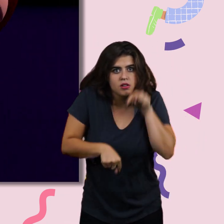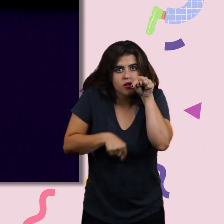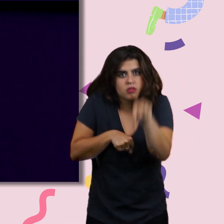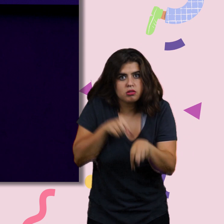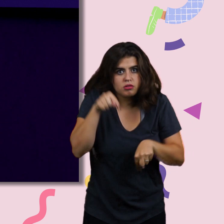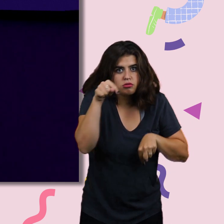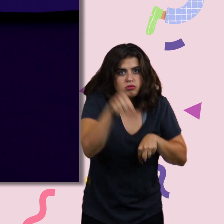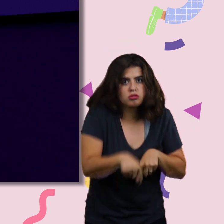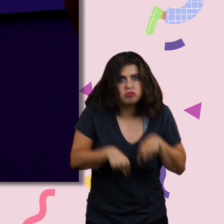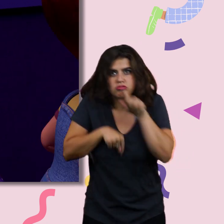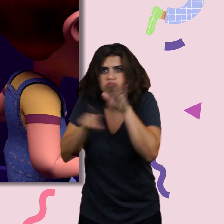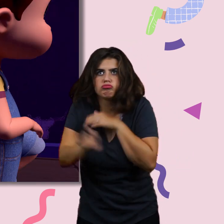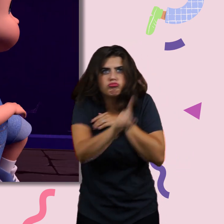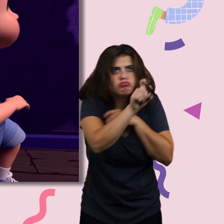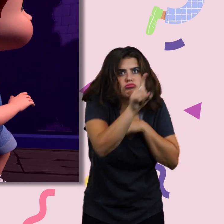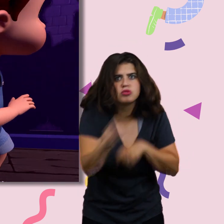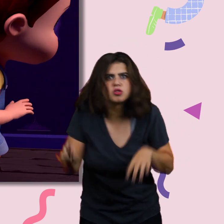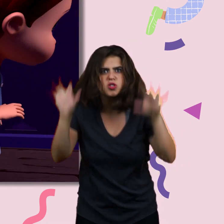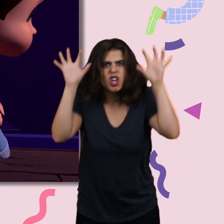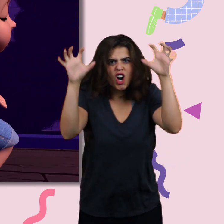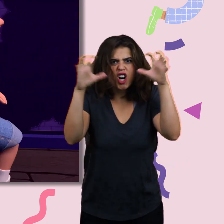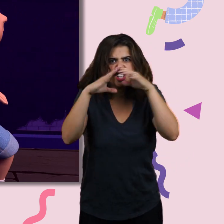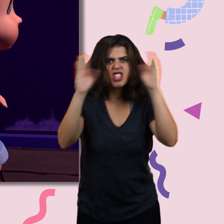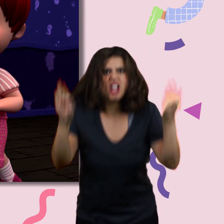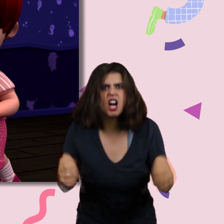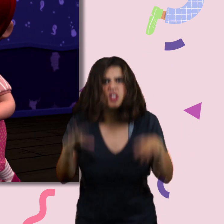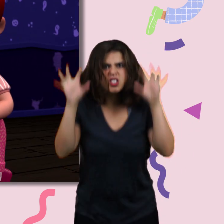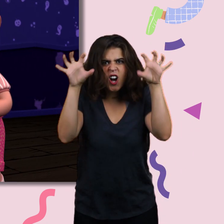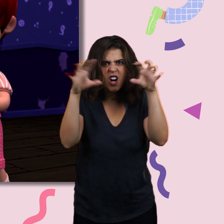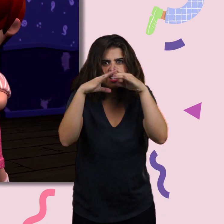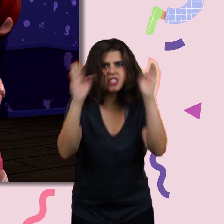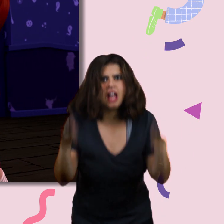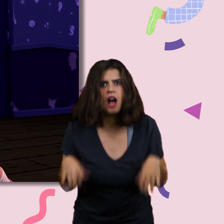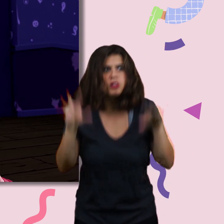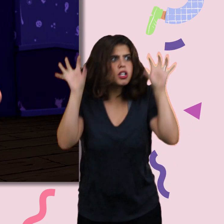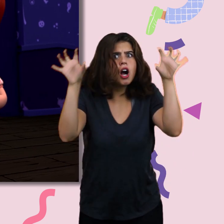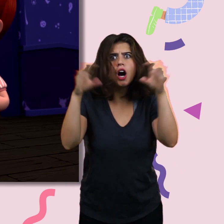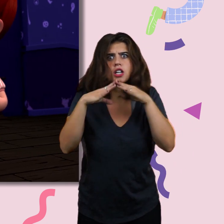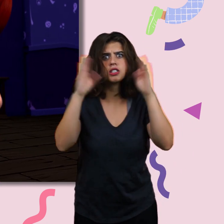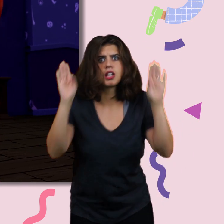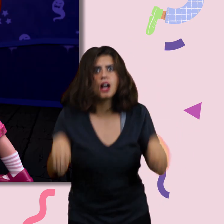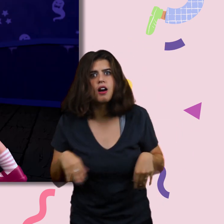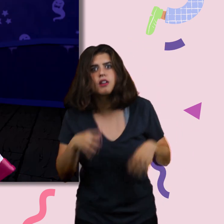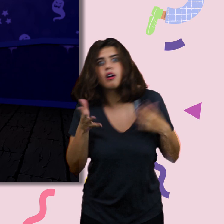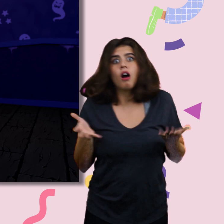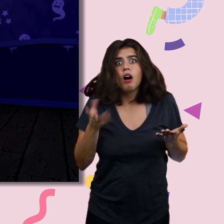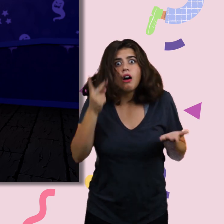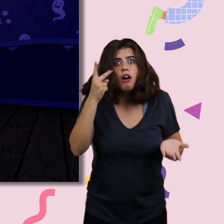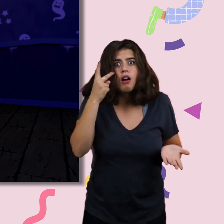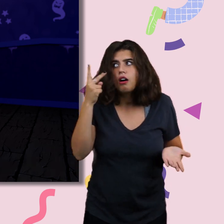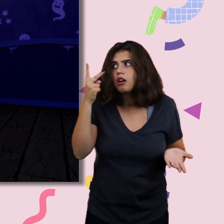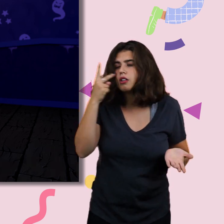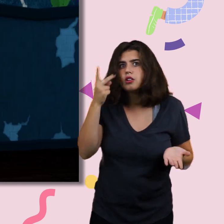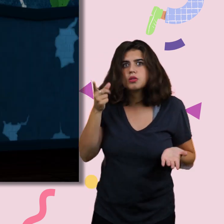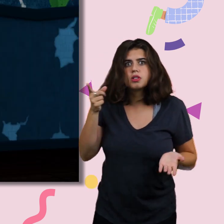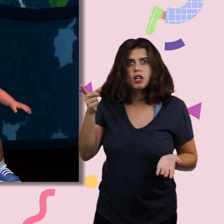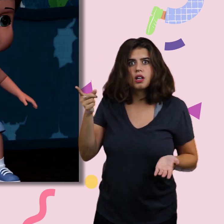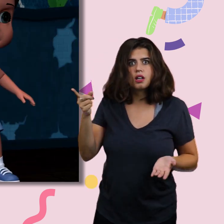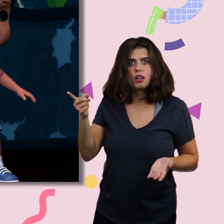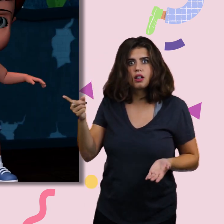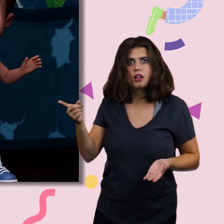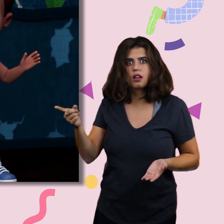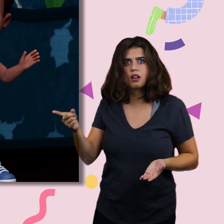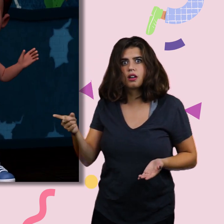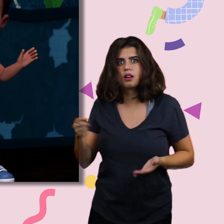Tip tap, here we go, walking through the haunted house. Haunted house, haunted house, what do you